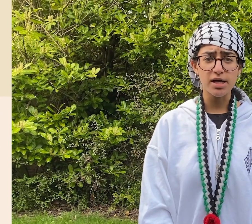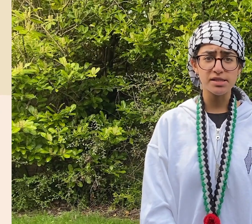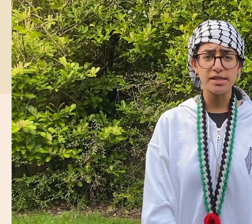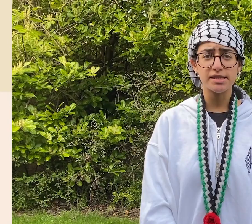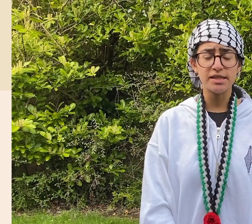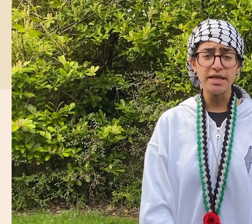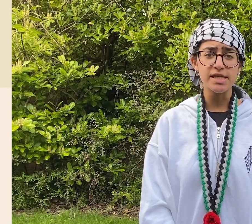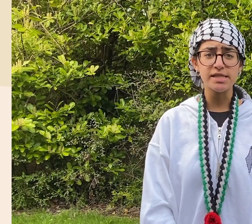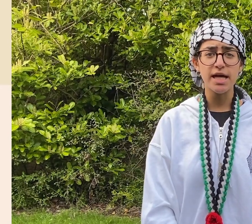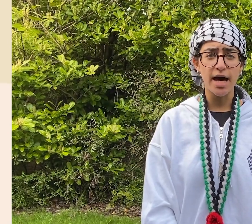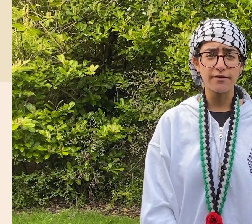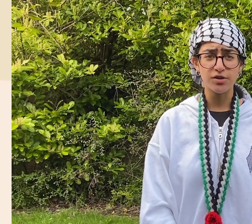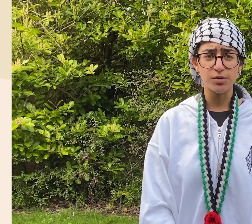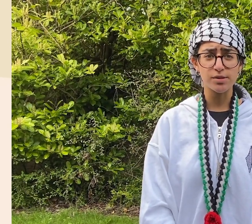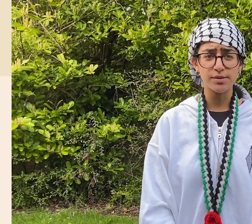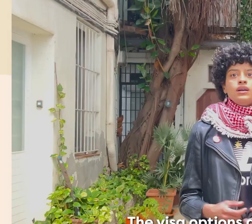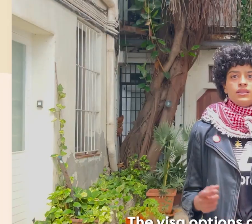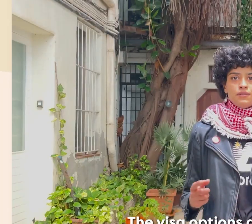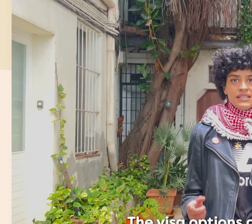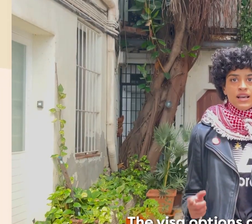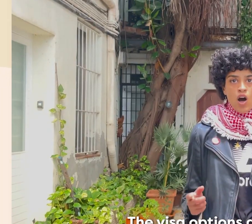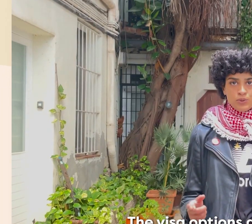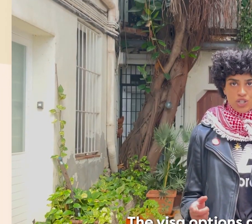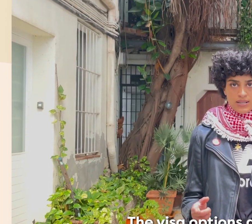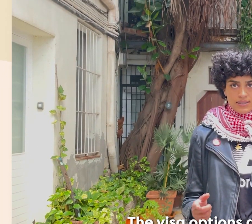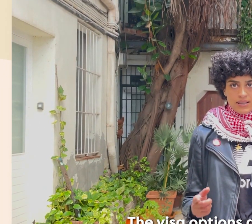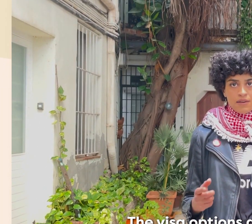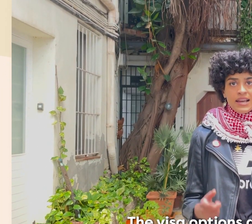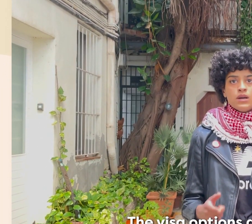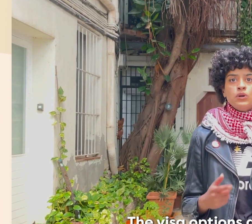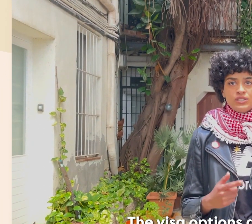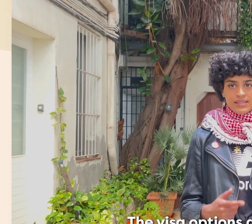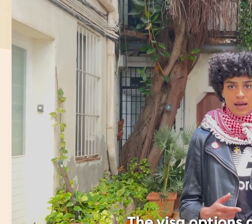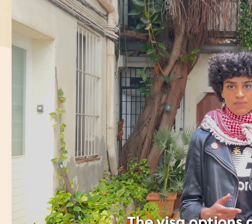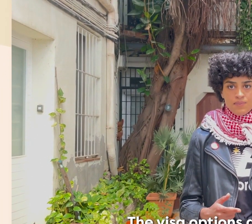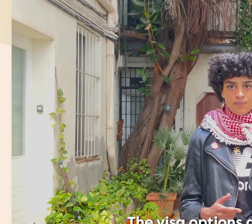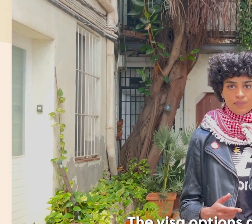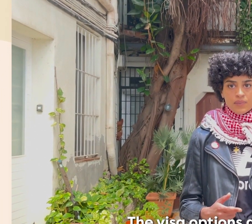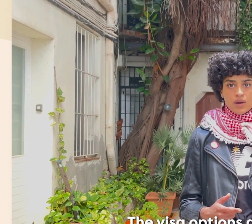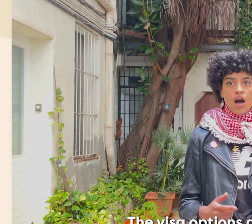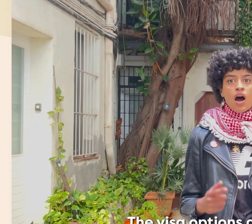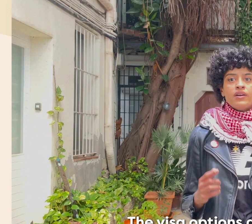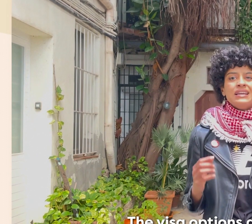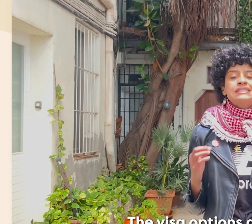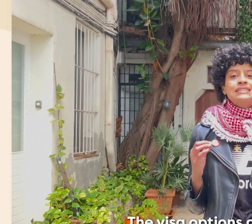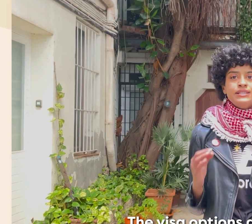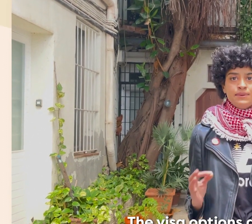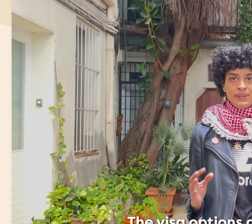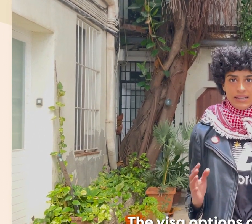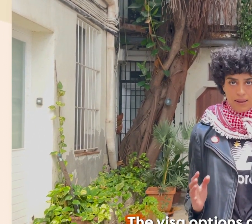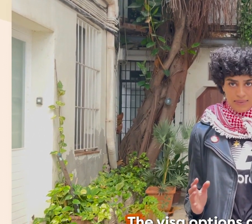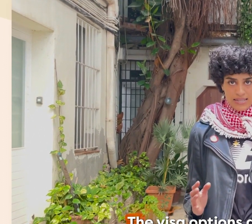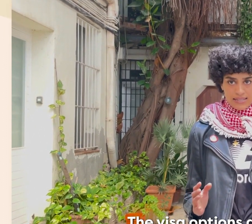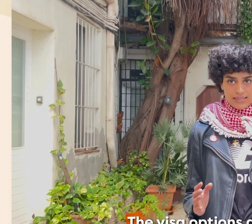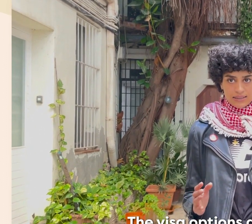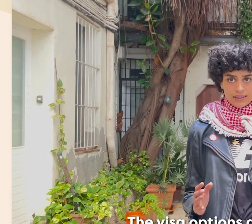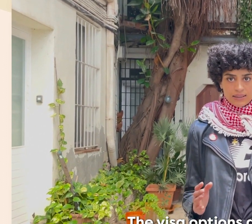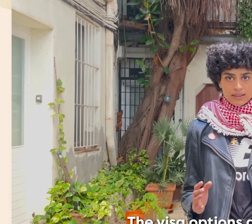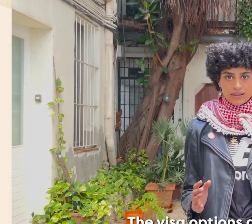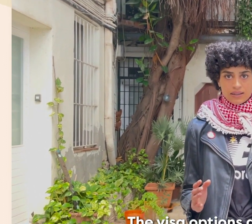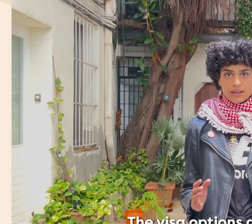in-laws, cousins, nieces, and nephews. The visa options available to them are extremely